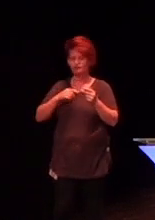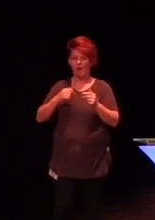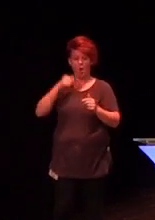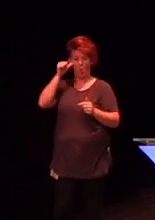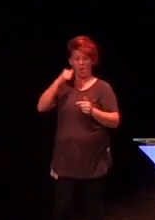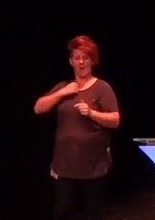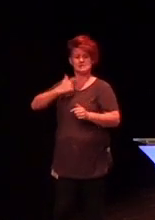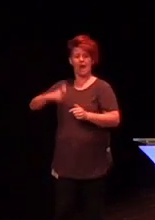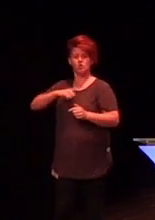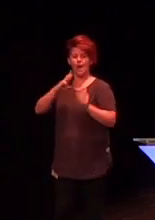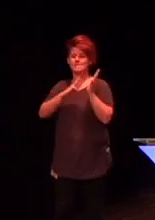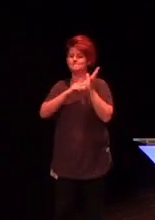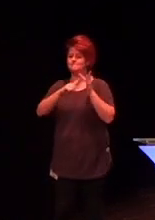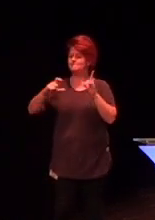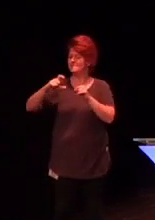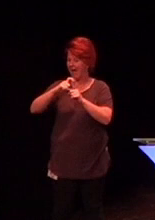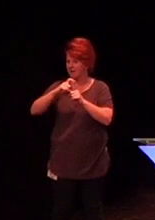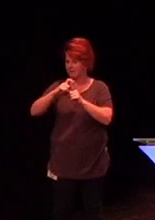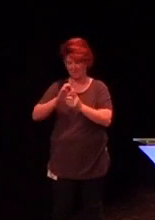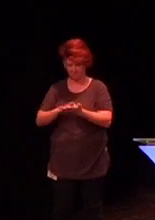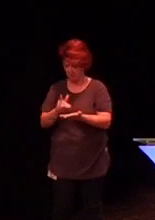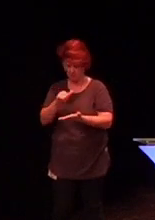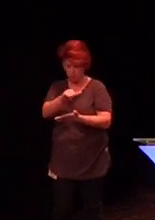Eye for this piece, put my course on hold for a while.